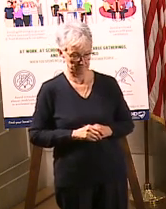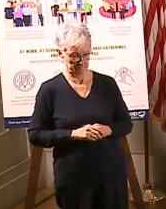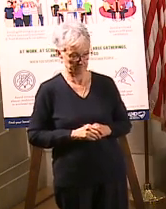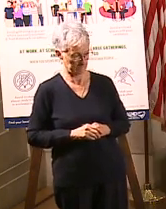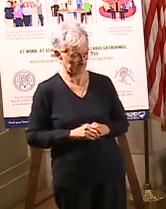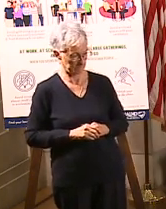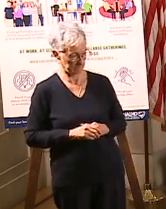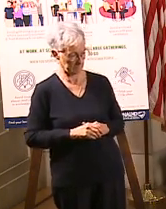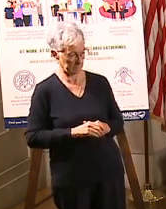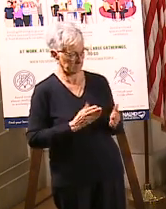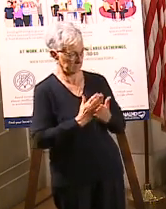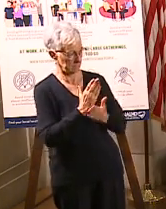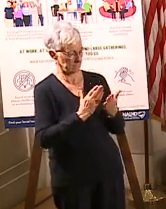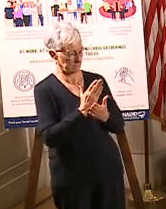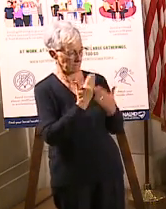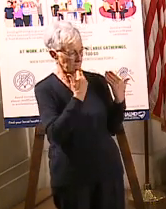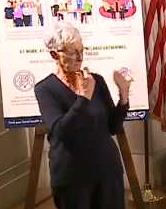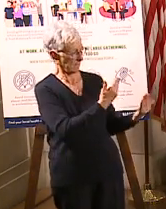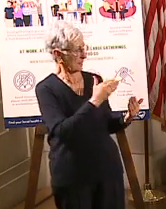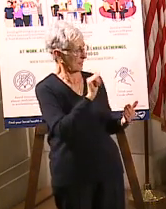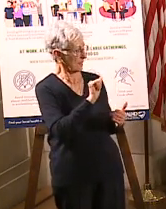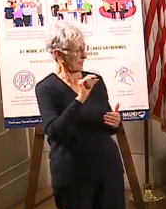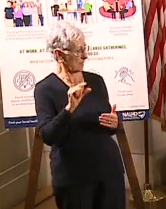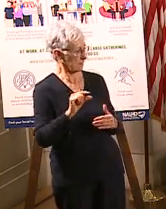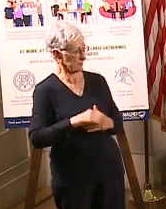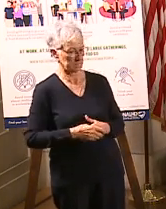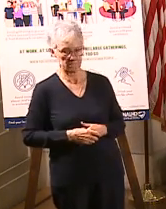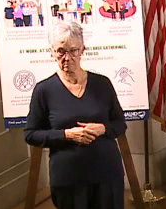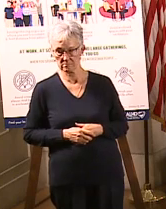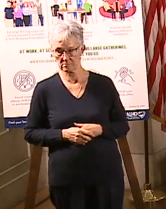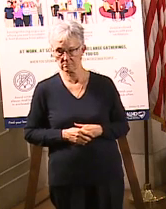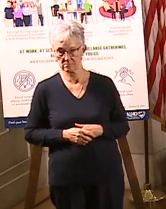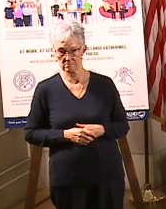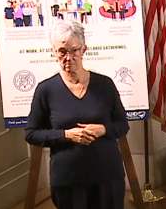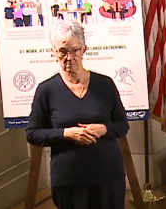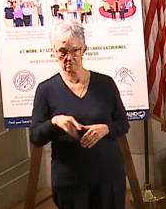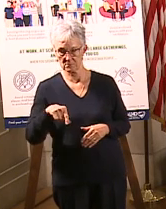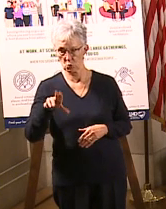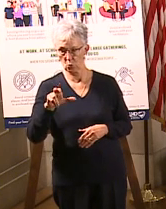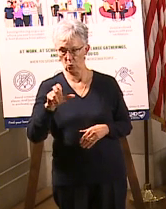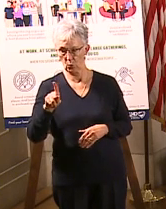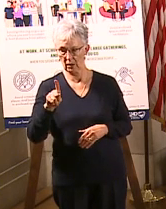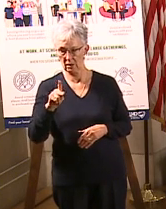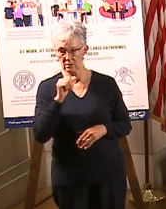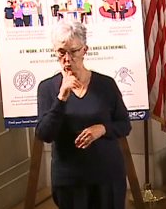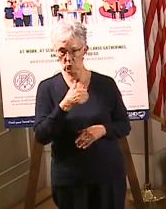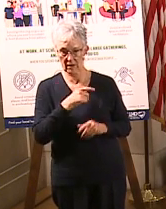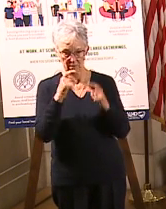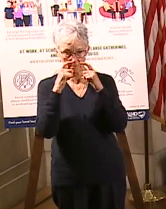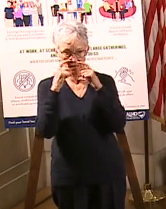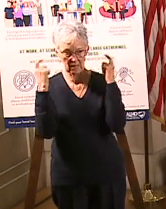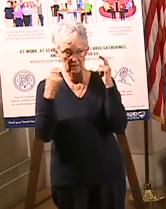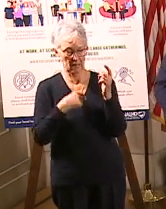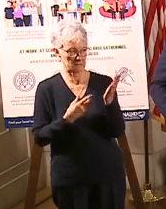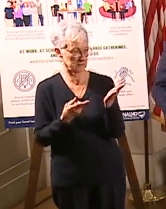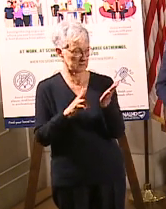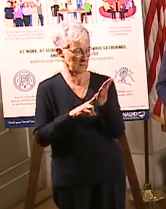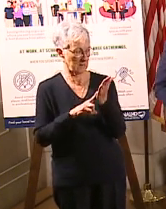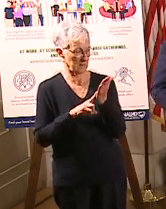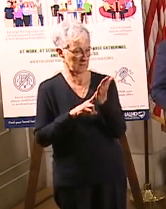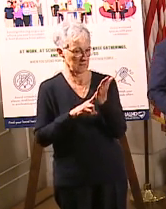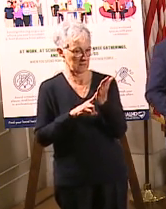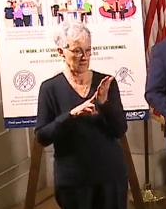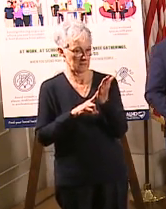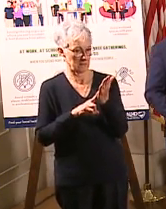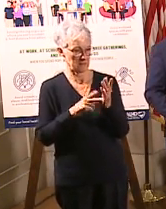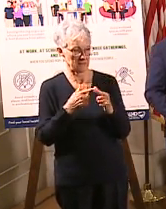All right, thank you very much, AG. Quickly, since we don't have our masks on, we're going to be very quick about this. I'm going to sign this proclamation. We're going to take a